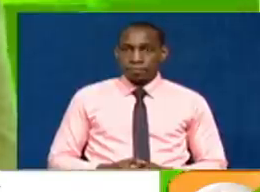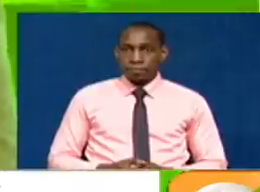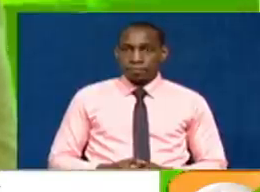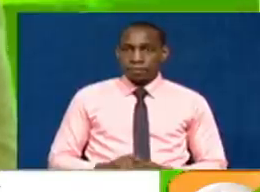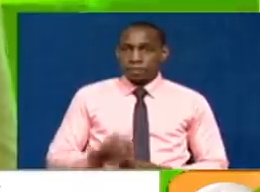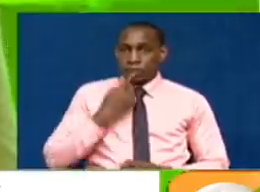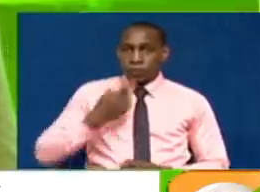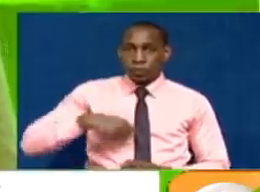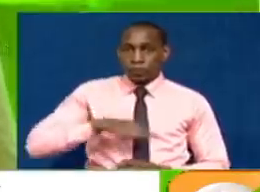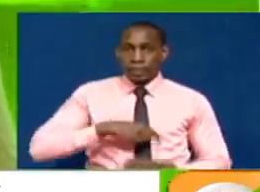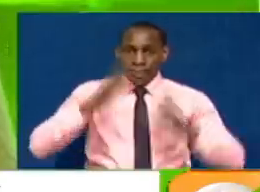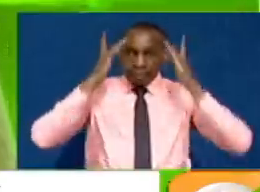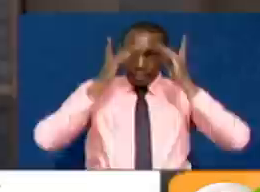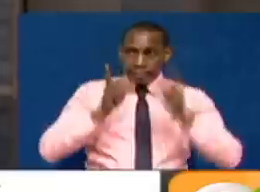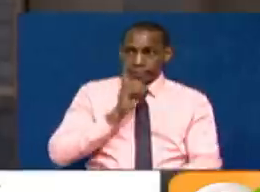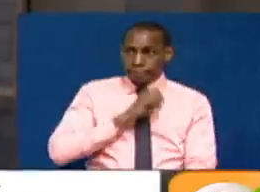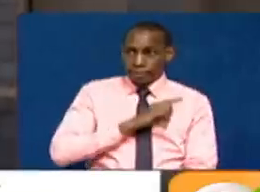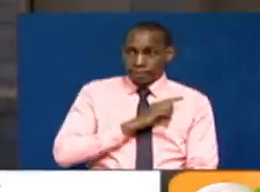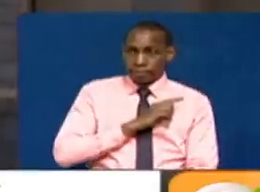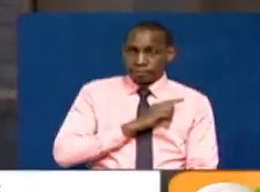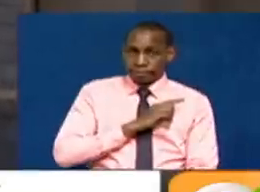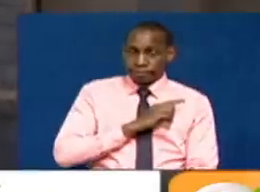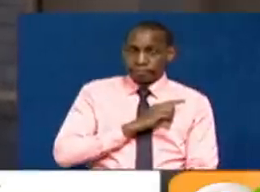So sisi tumeamua,